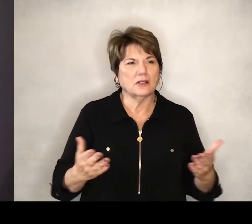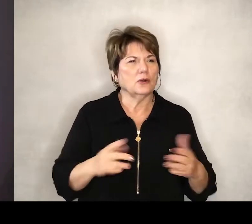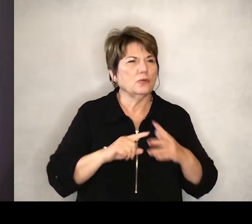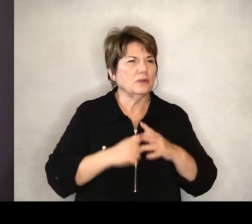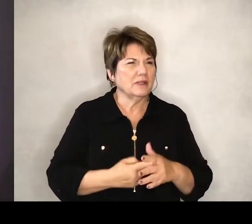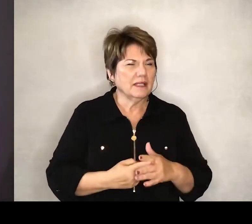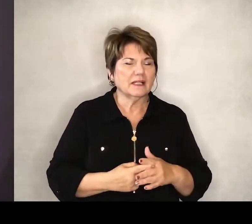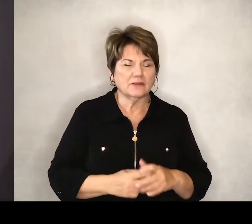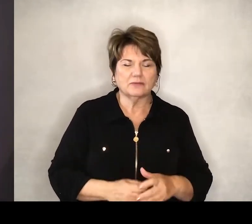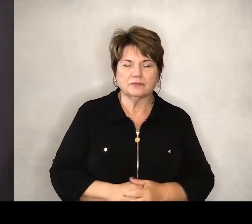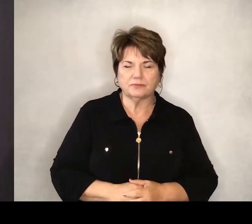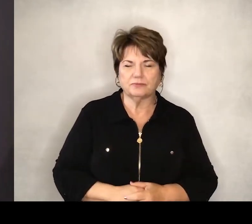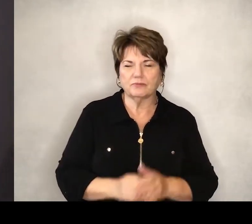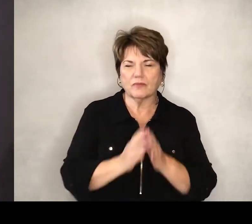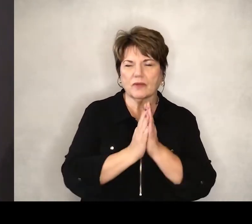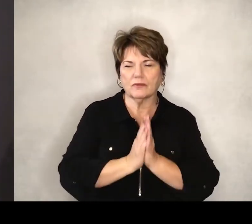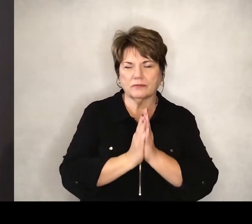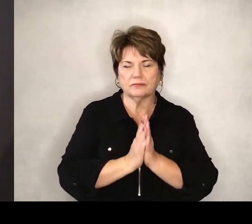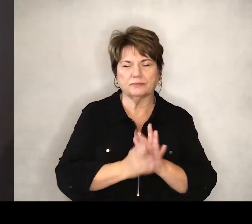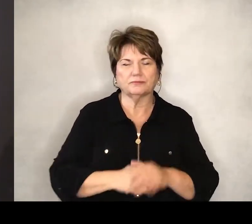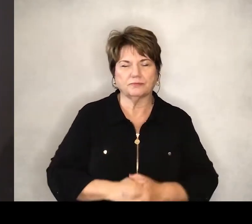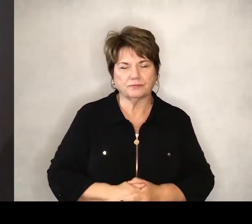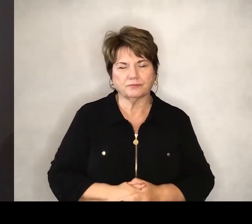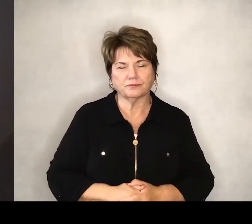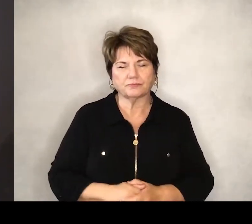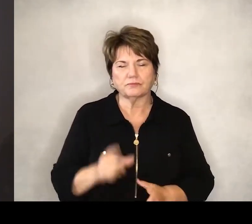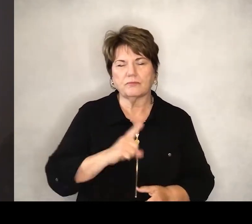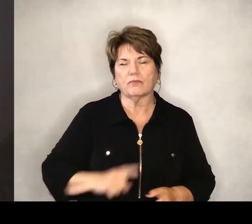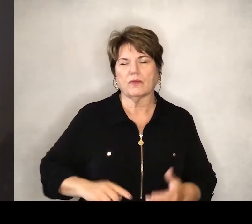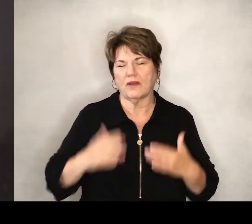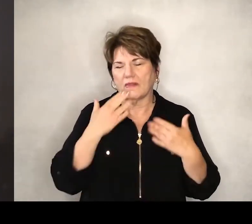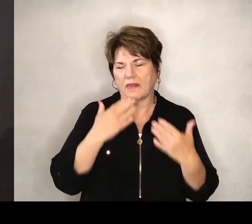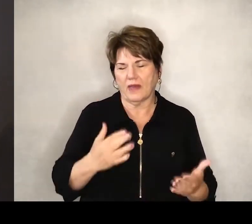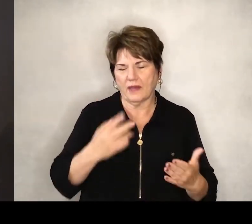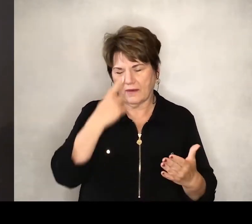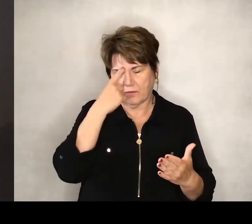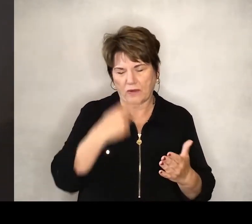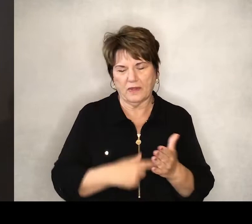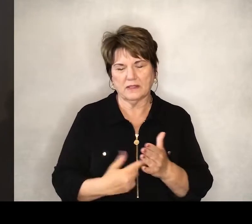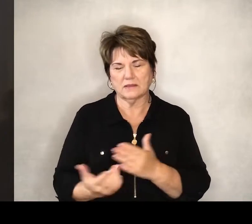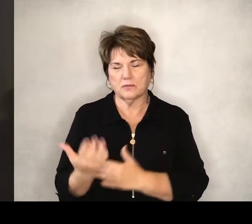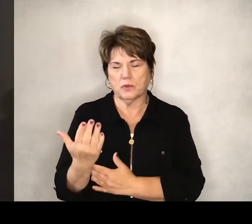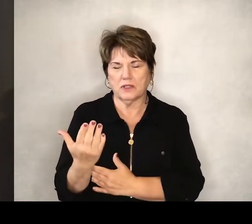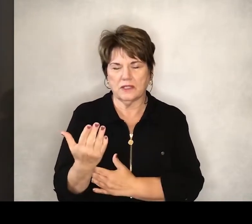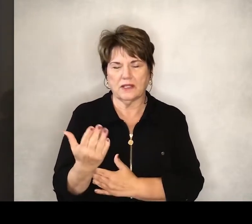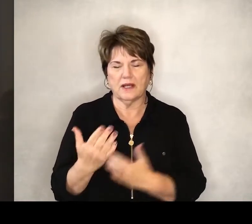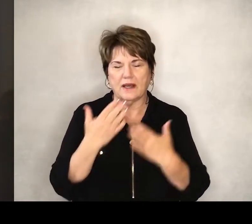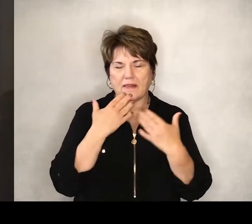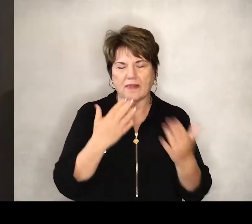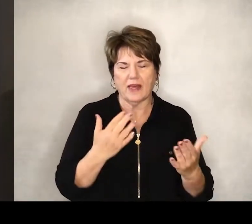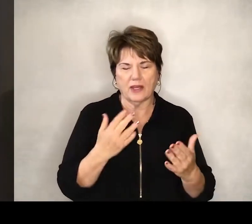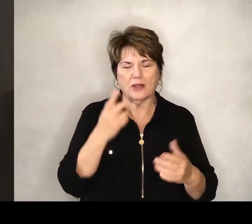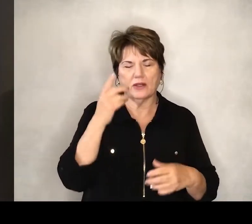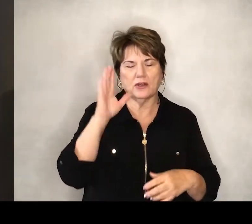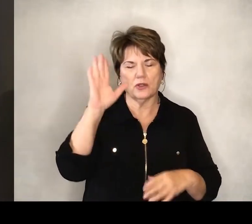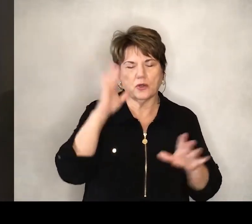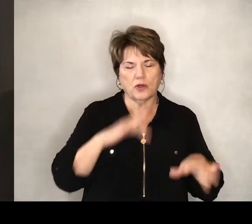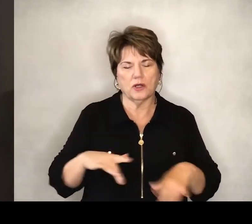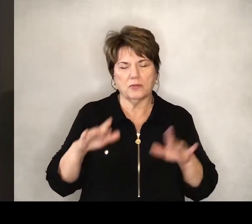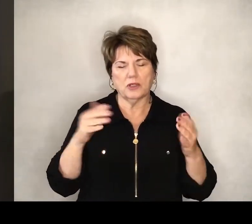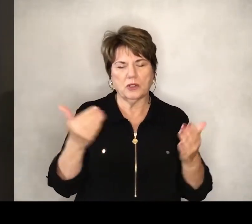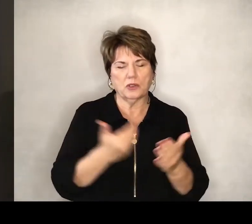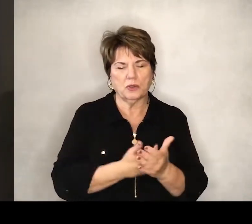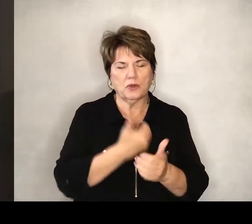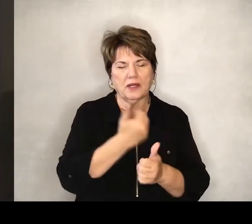together, our time of worship together. Lord, thank you for this morning. Thank you that your mercies are